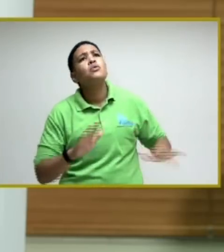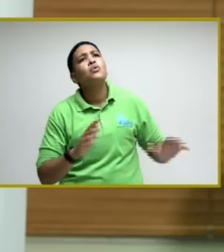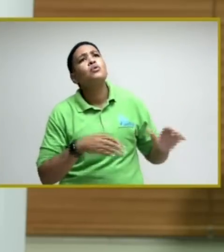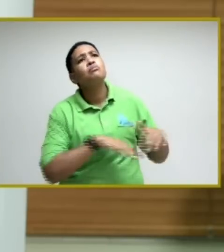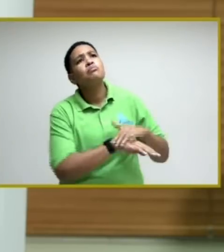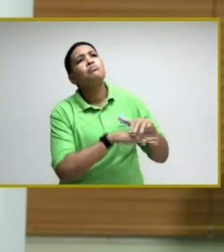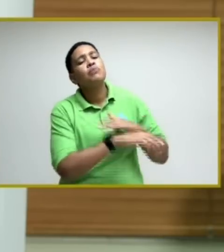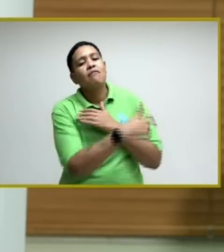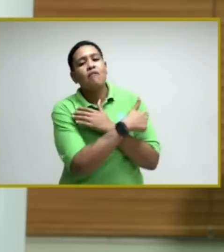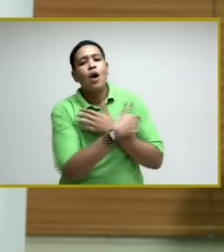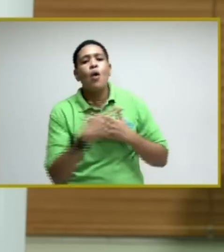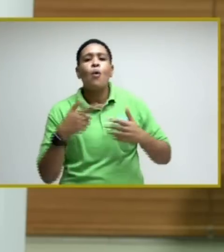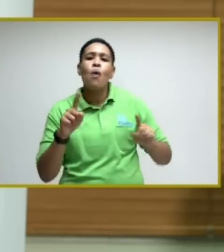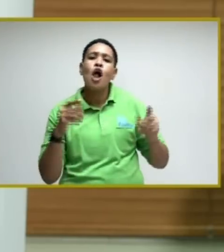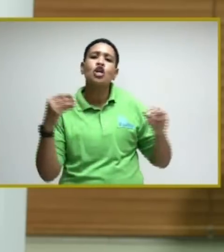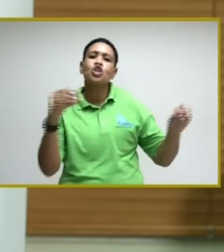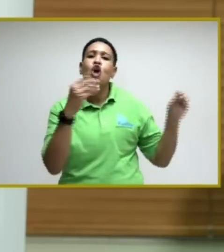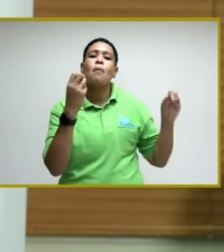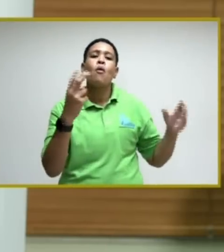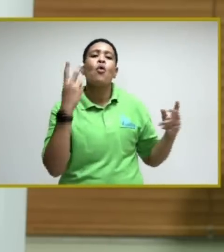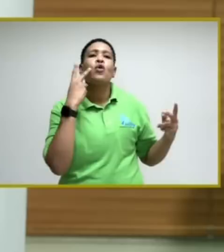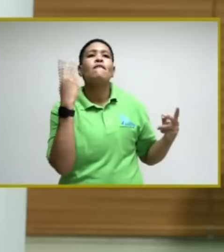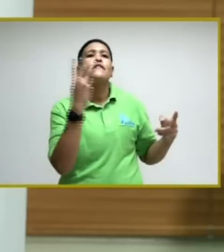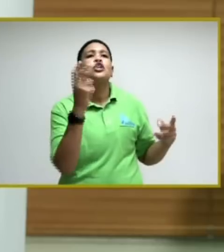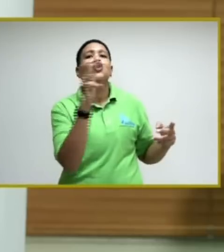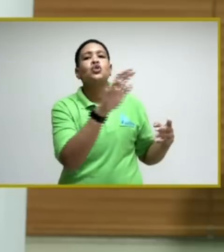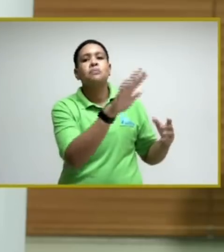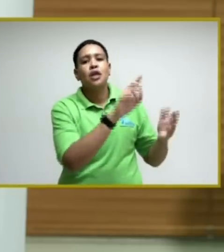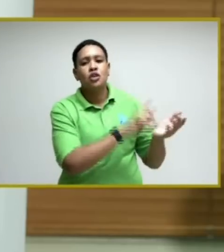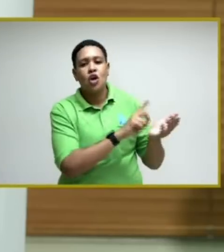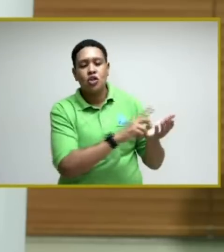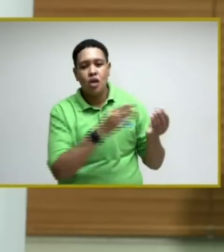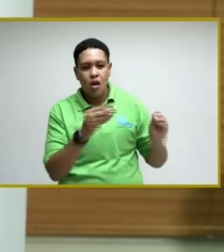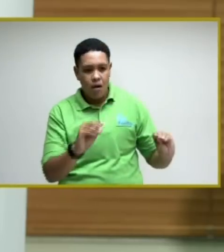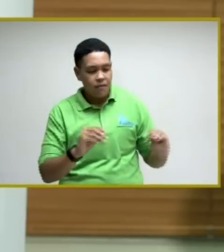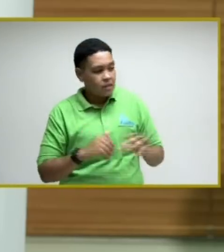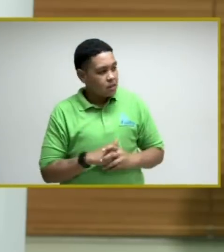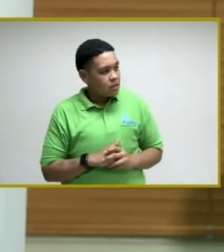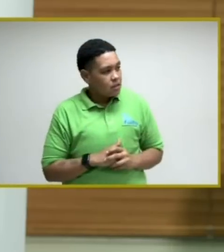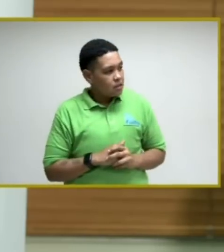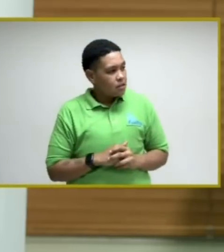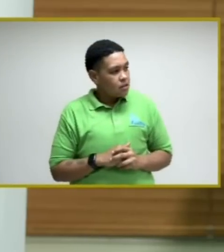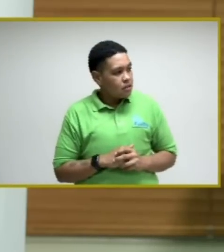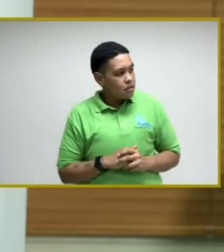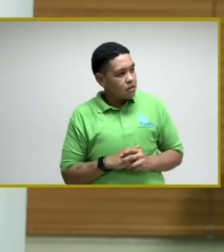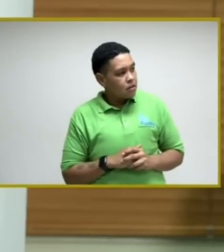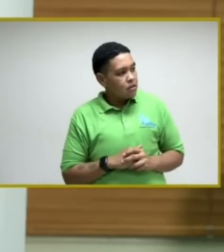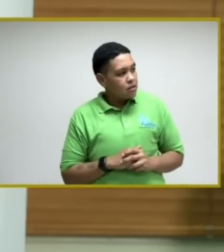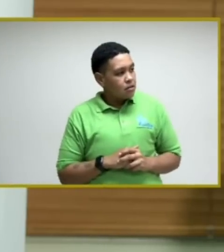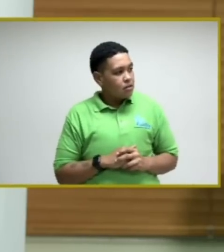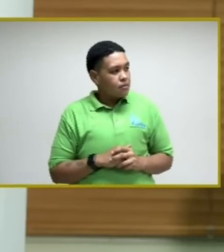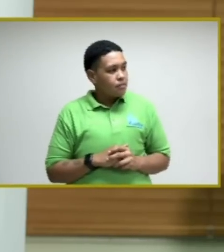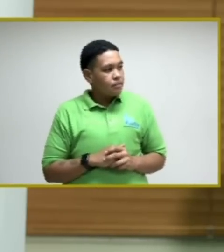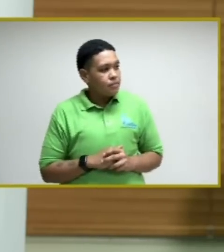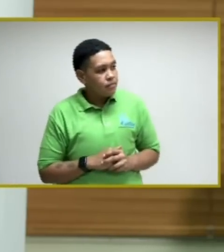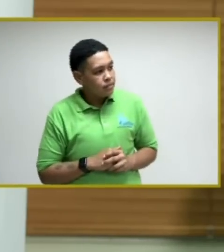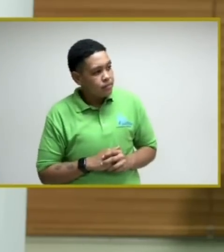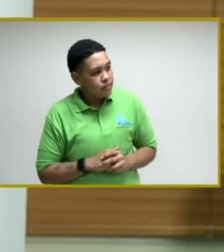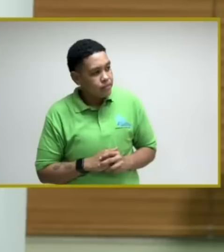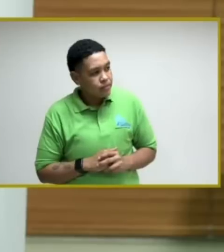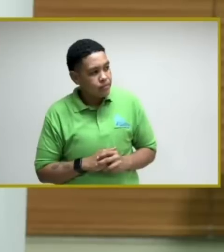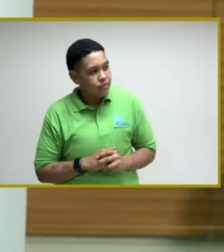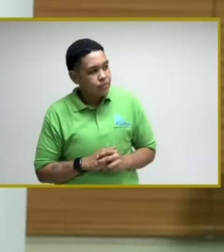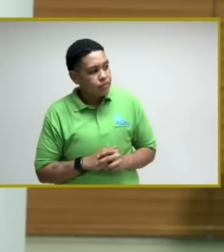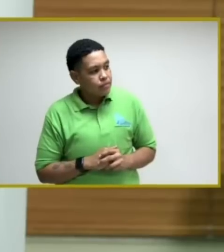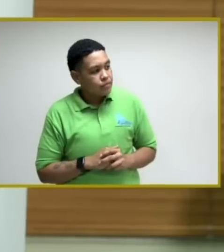while shopping or while visiting their doctor's office. In other words, the RFQ, which is out, or you